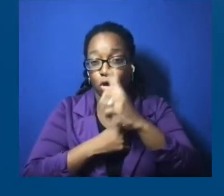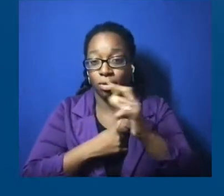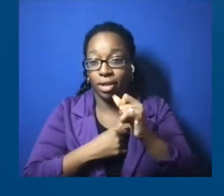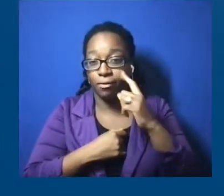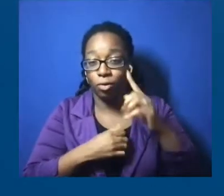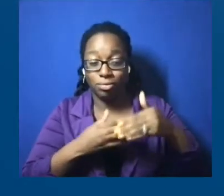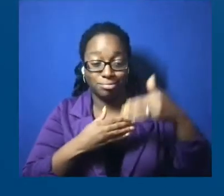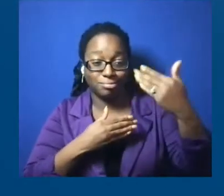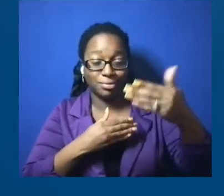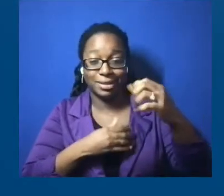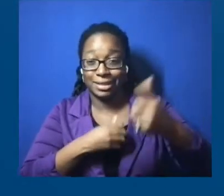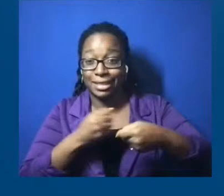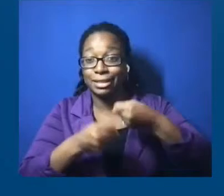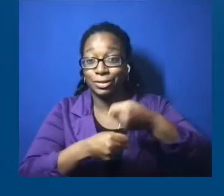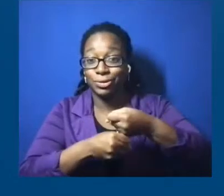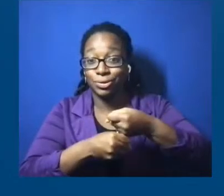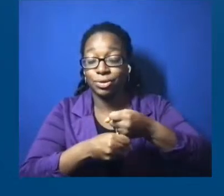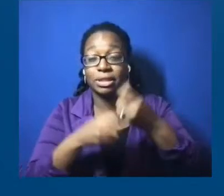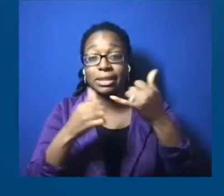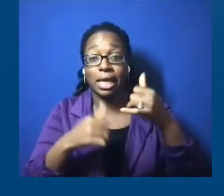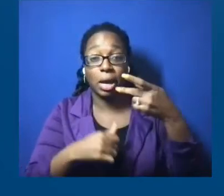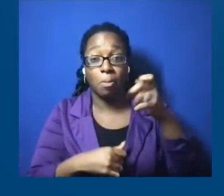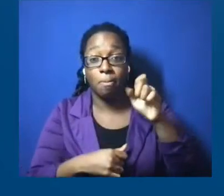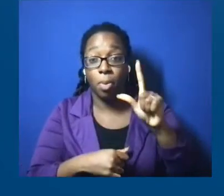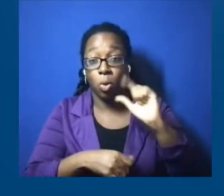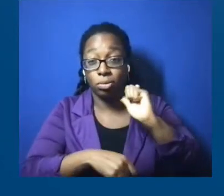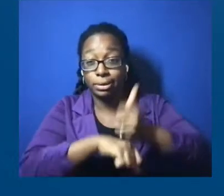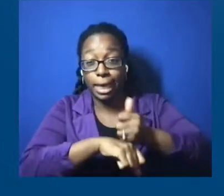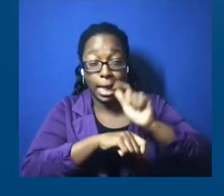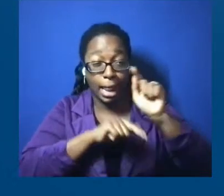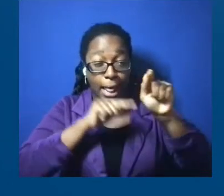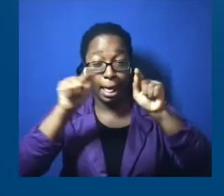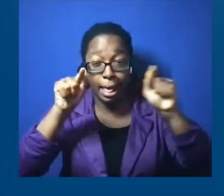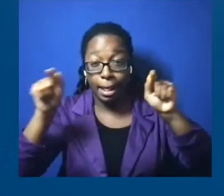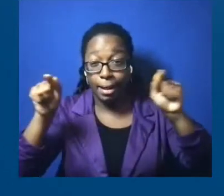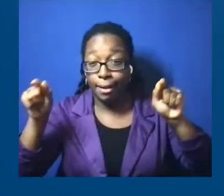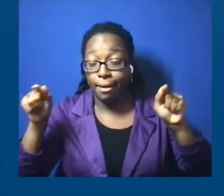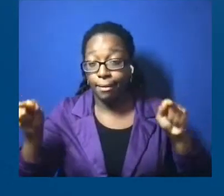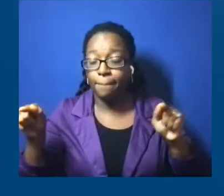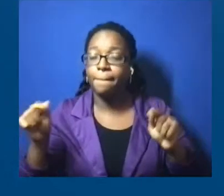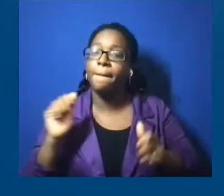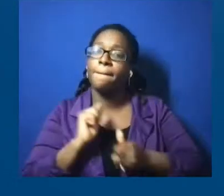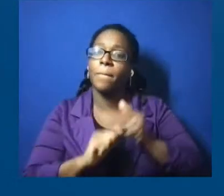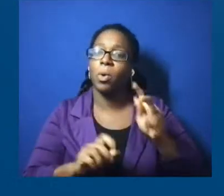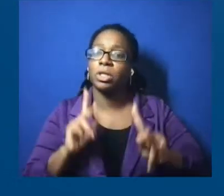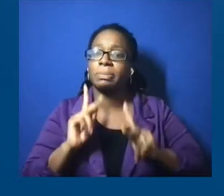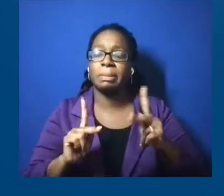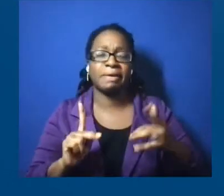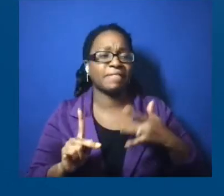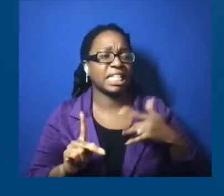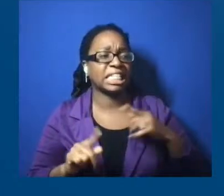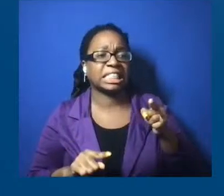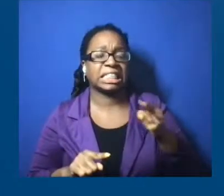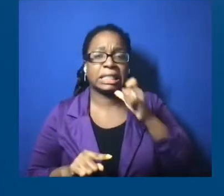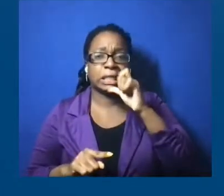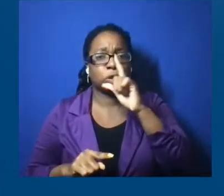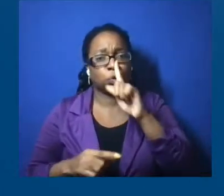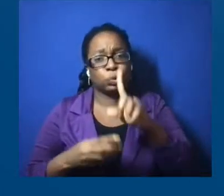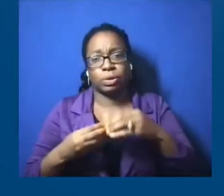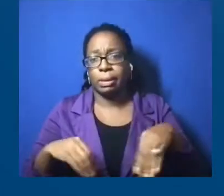Now the polls have been all over the place. First of all, if you speak to most pollsters, they're not sure anymore, not about the outcome, but about